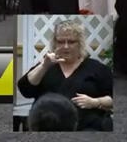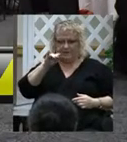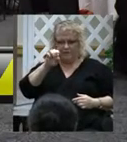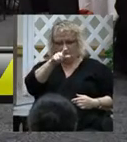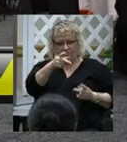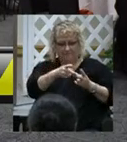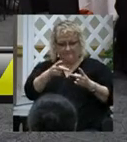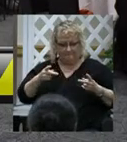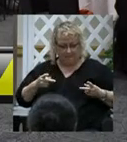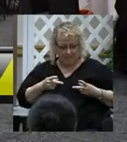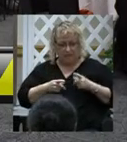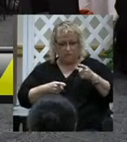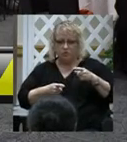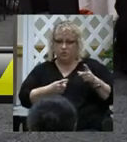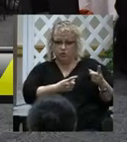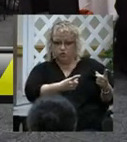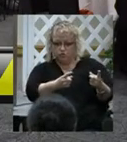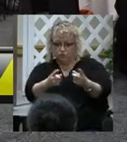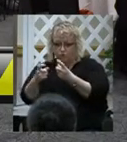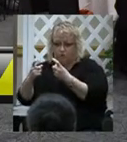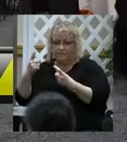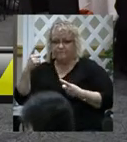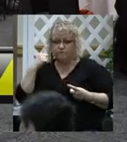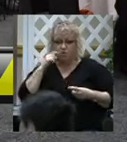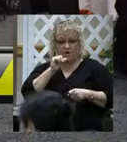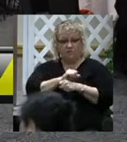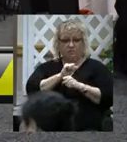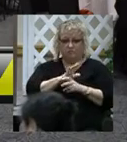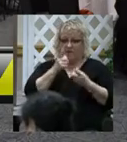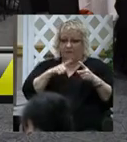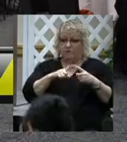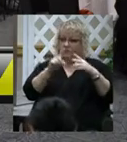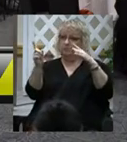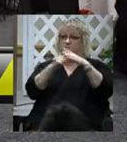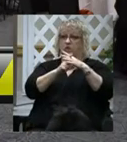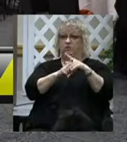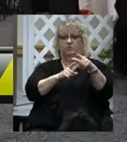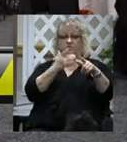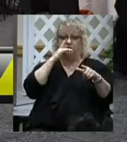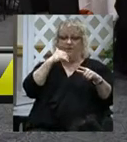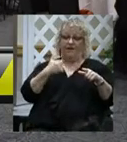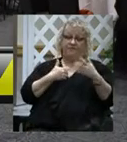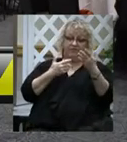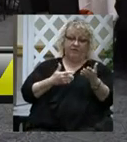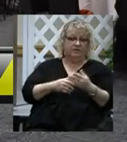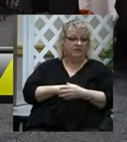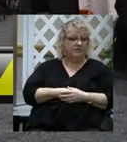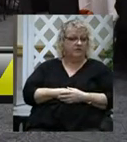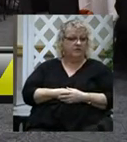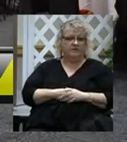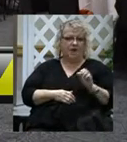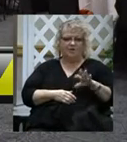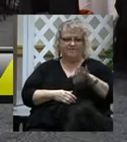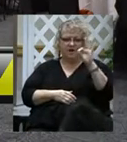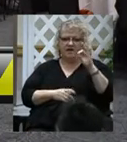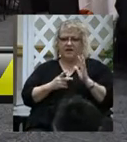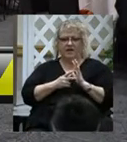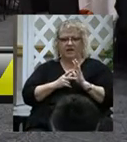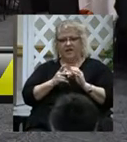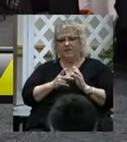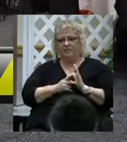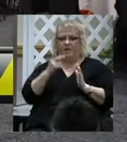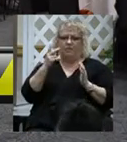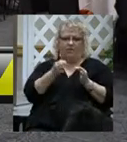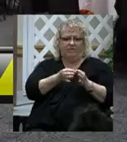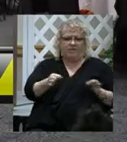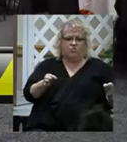a place where you recruit for these employees? Do they just happen to appear and you're lucky to have them? How do you find these important people?